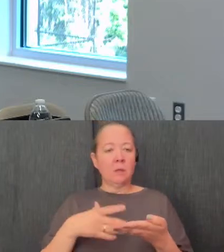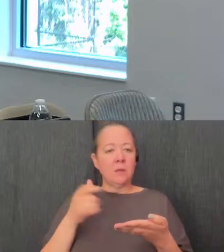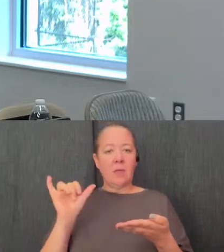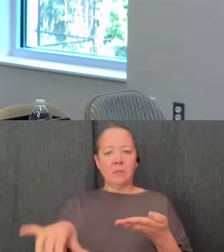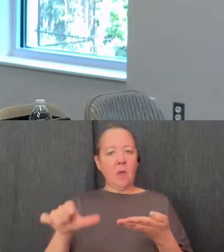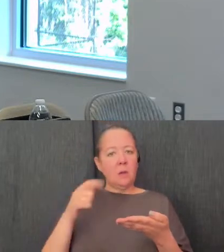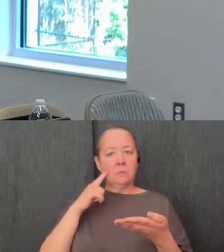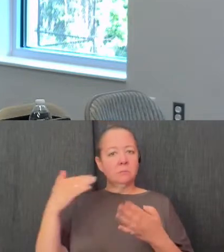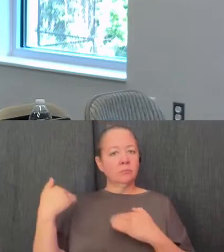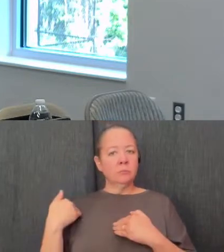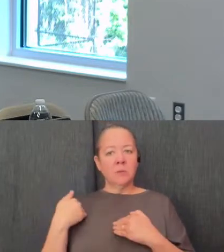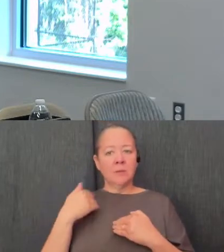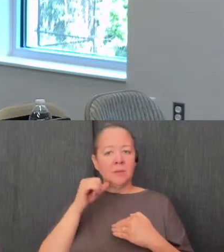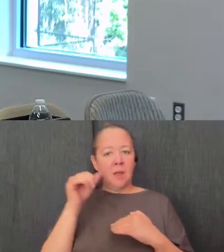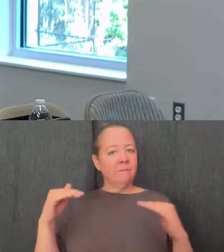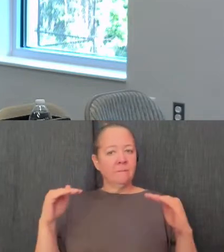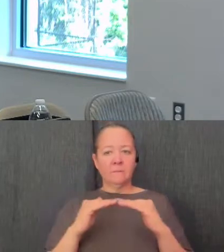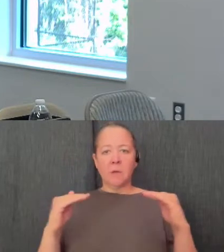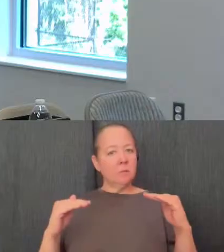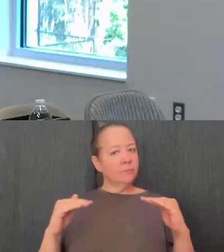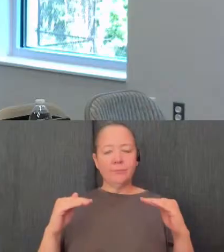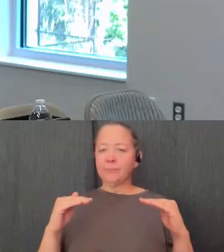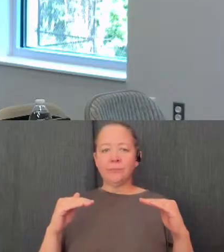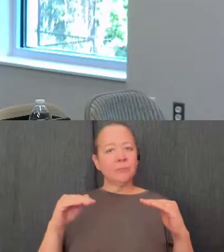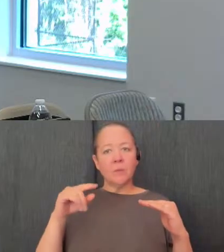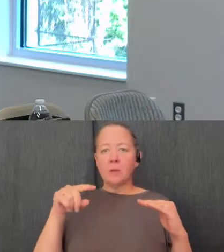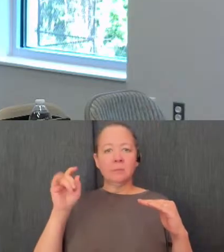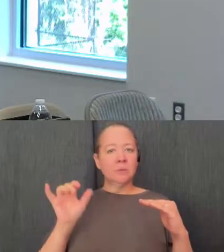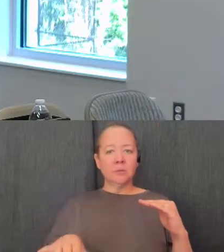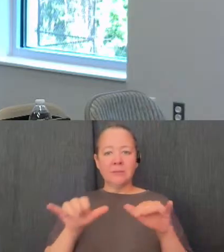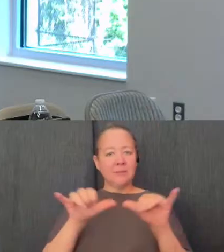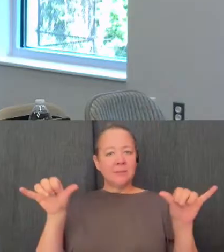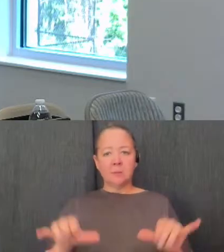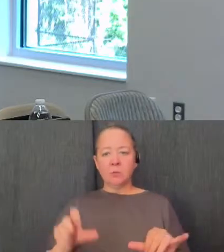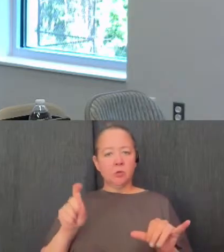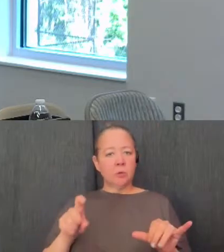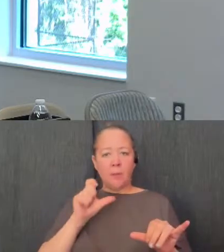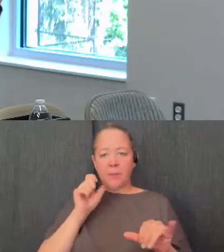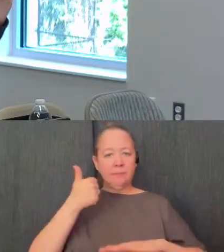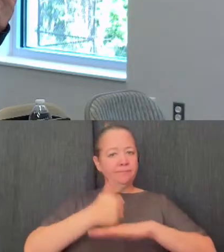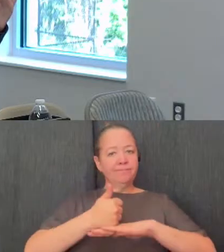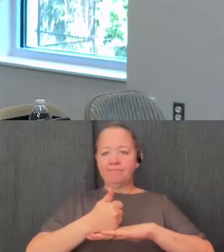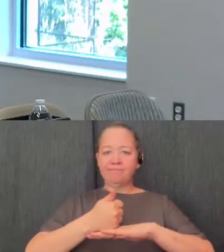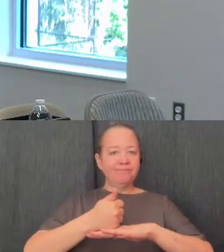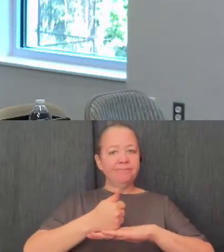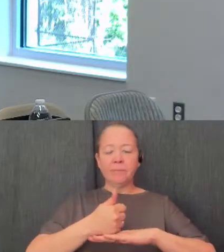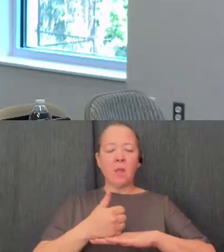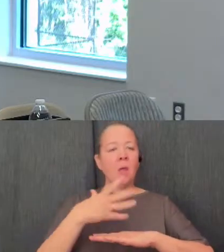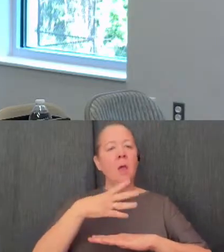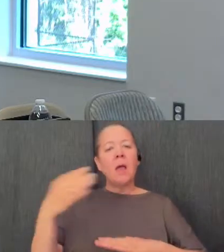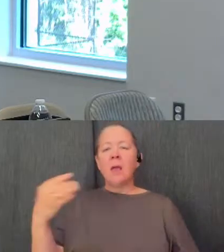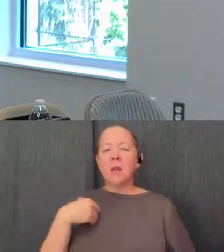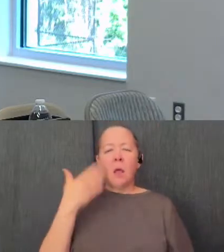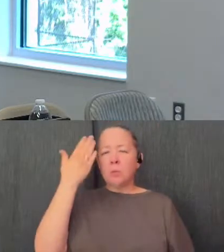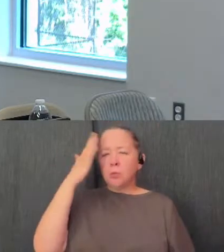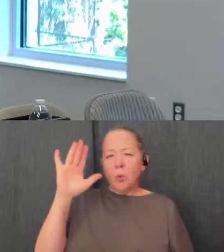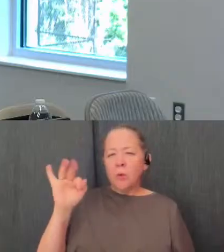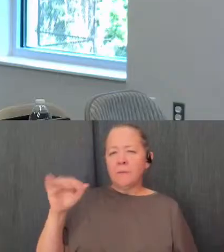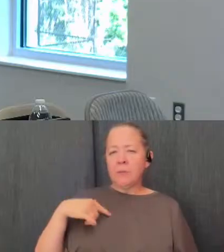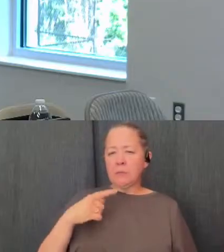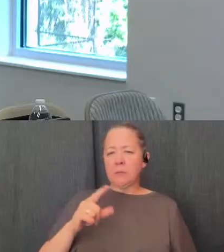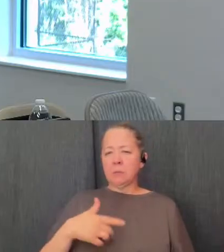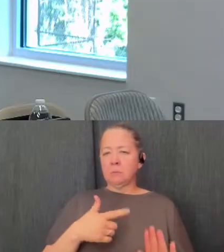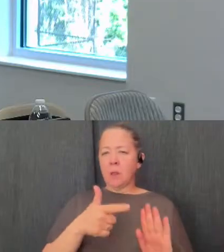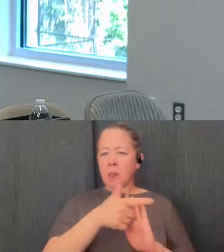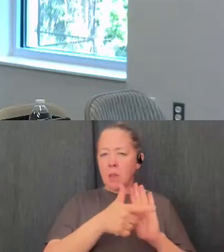way that our tax system's supposed to be set up. And so I do wonder, and I don't know if this is even legal within our state and county laws, but I do